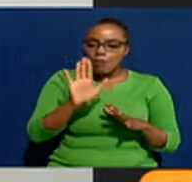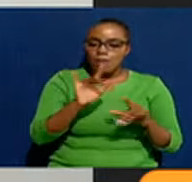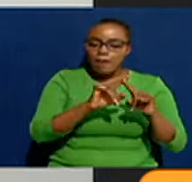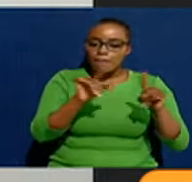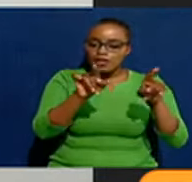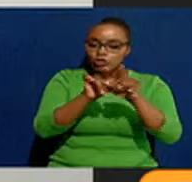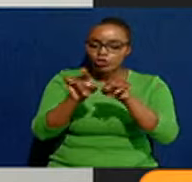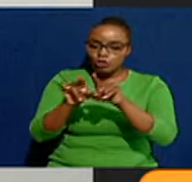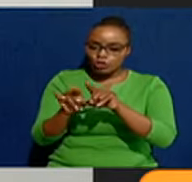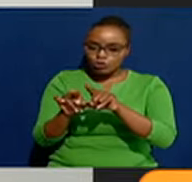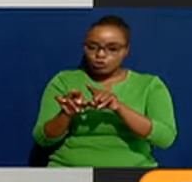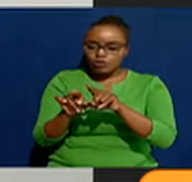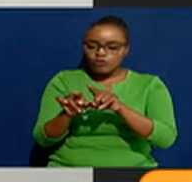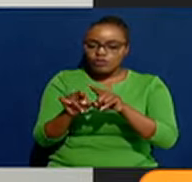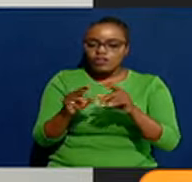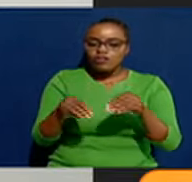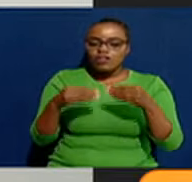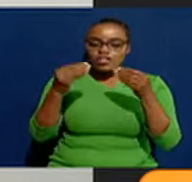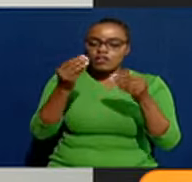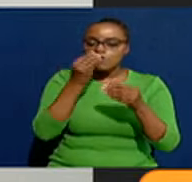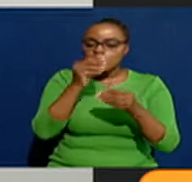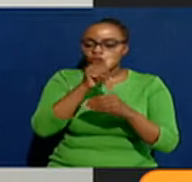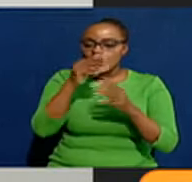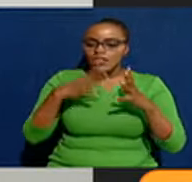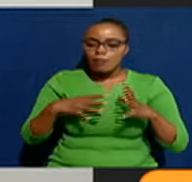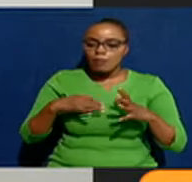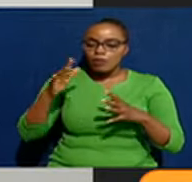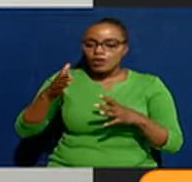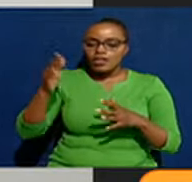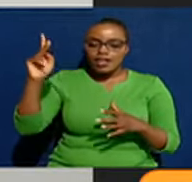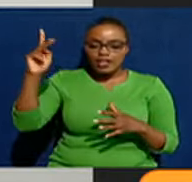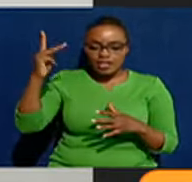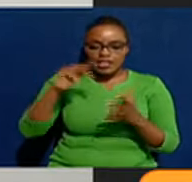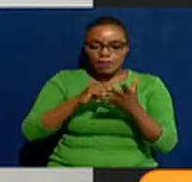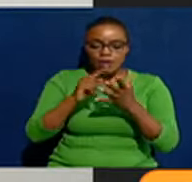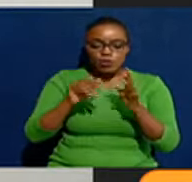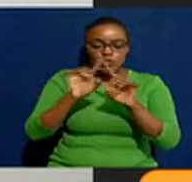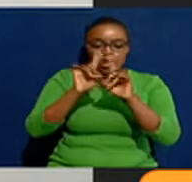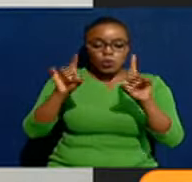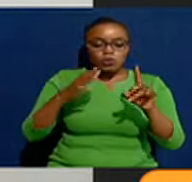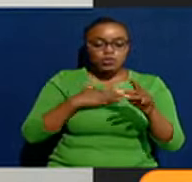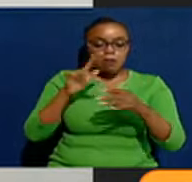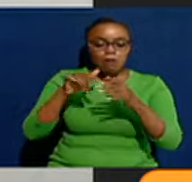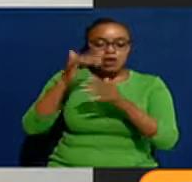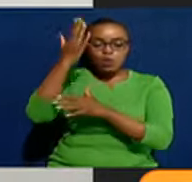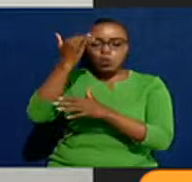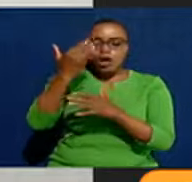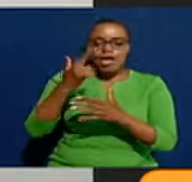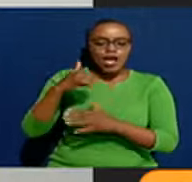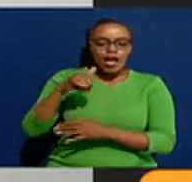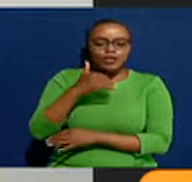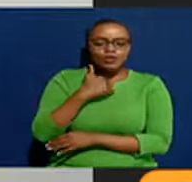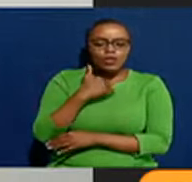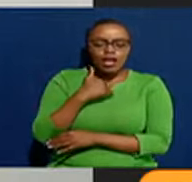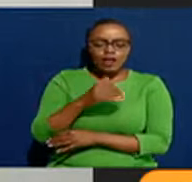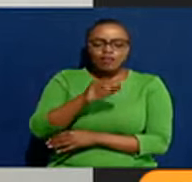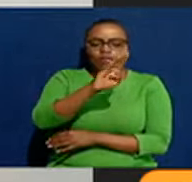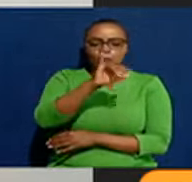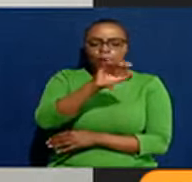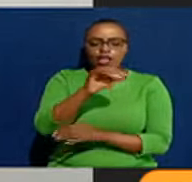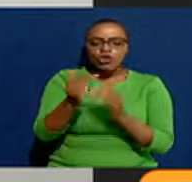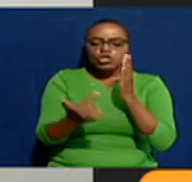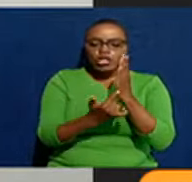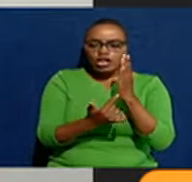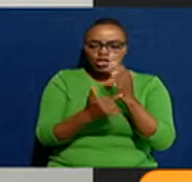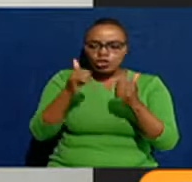also feed others, even here in Kenya. So my question here is, why we have biotechnology which is